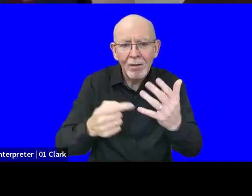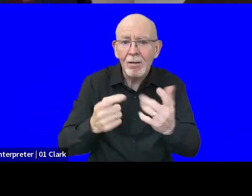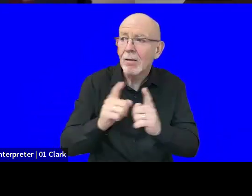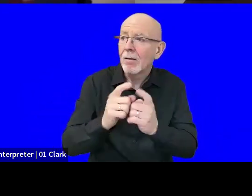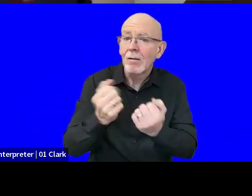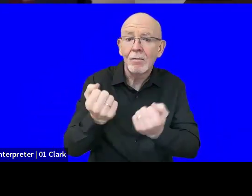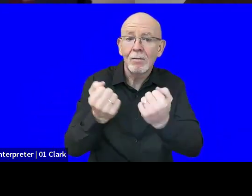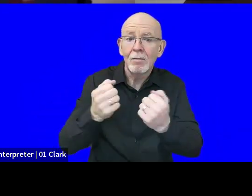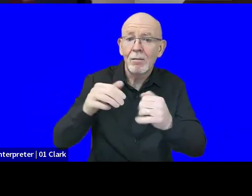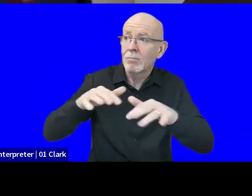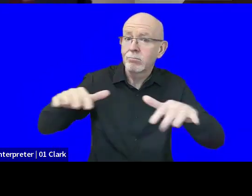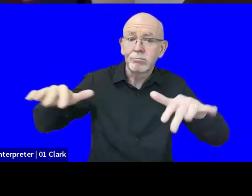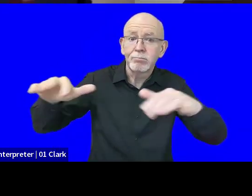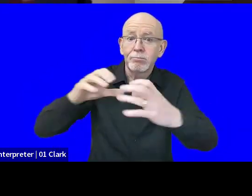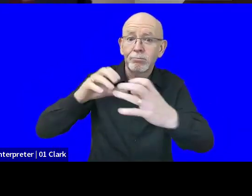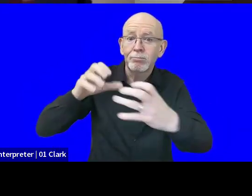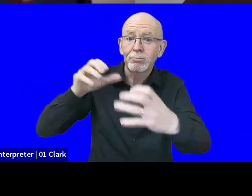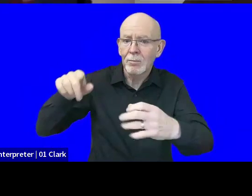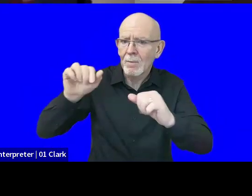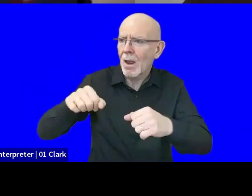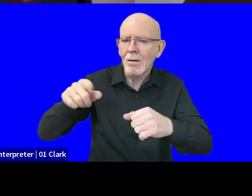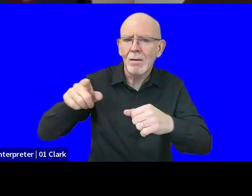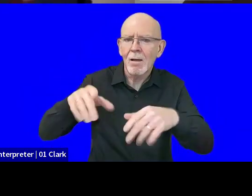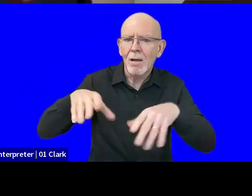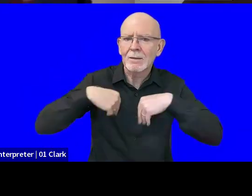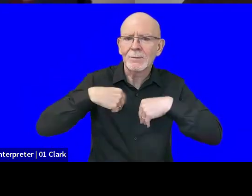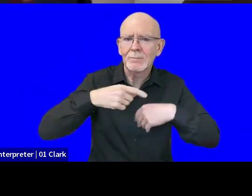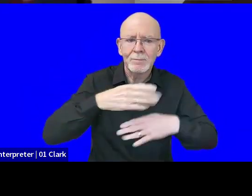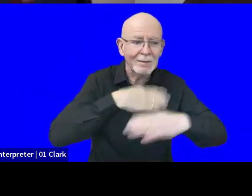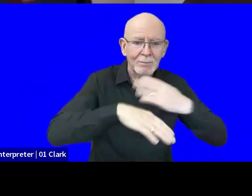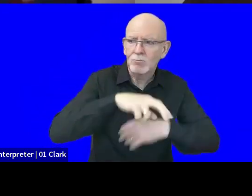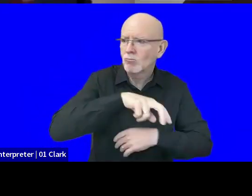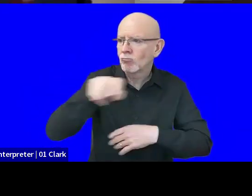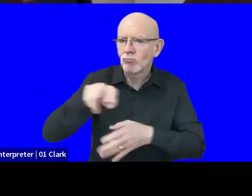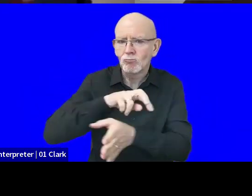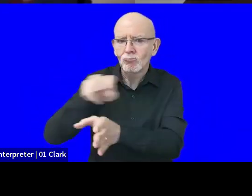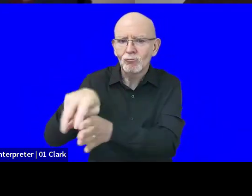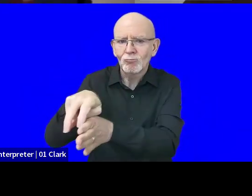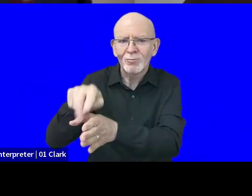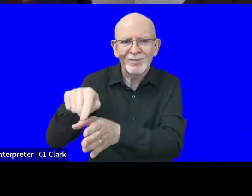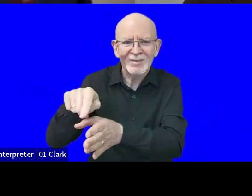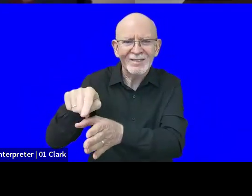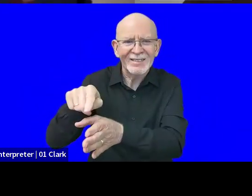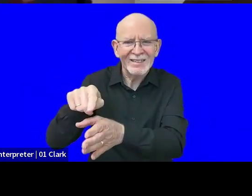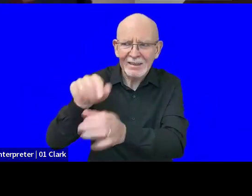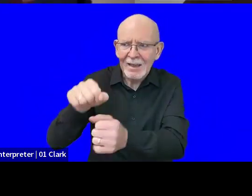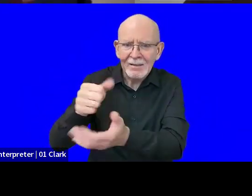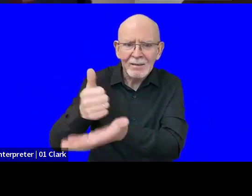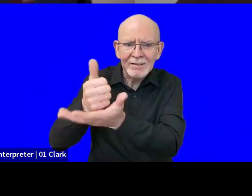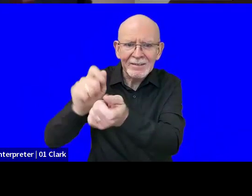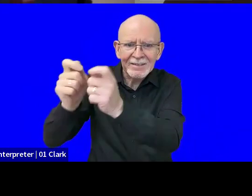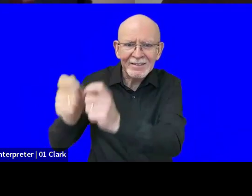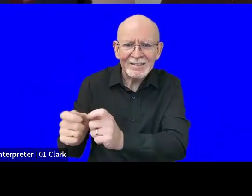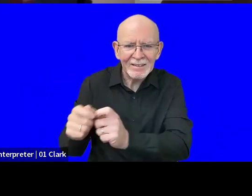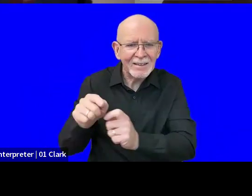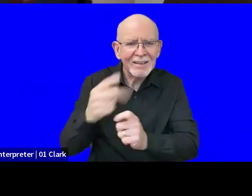of different types of policies to address them. It's very multifaceted. I don't know if Alex. Thank